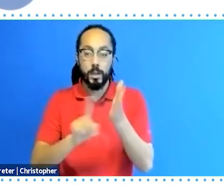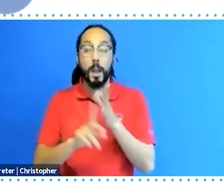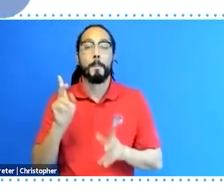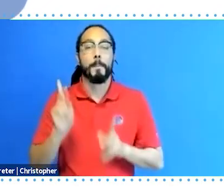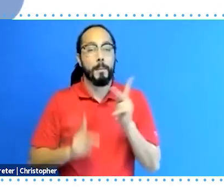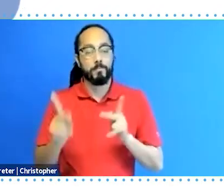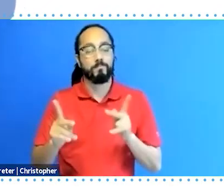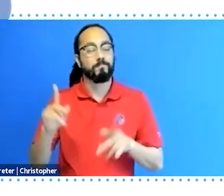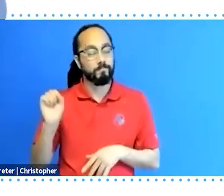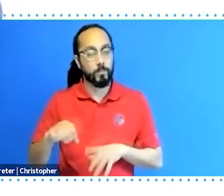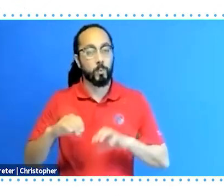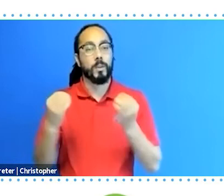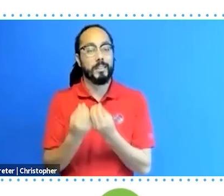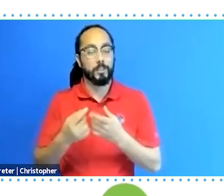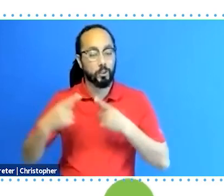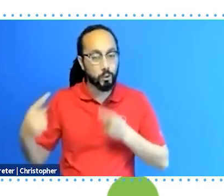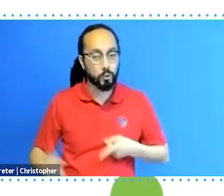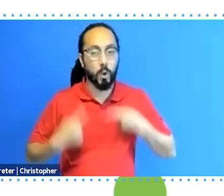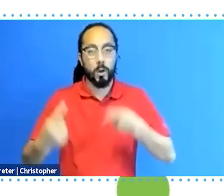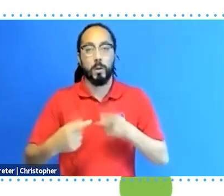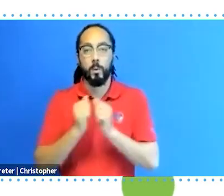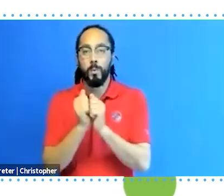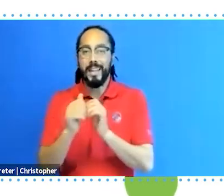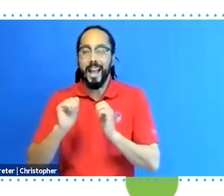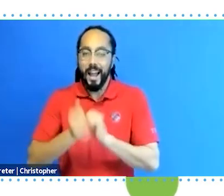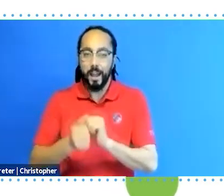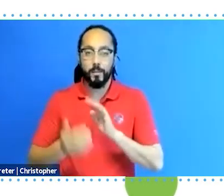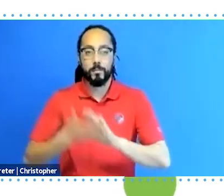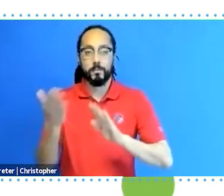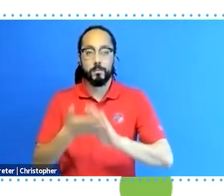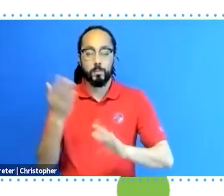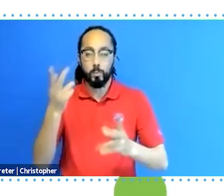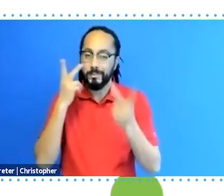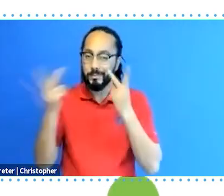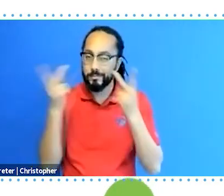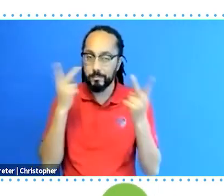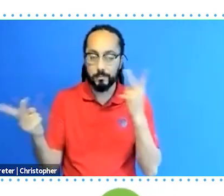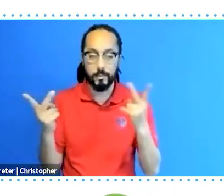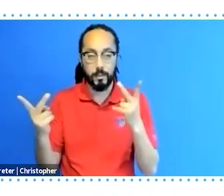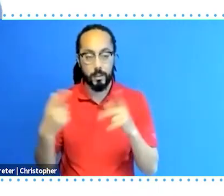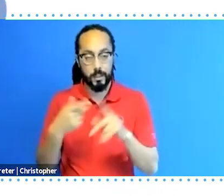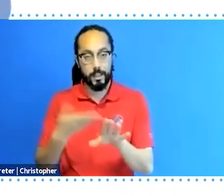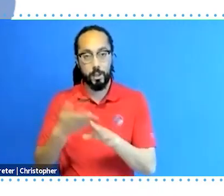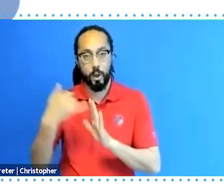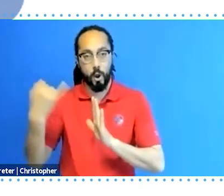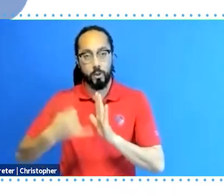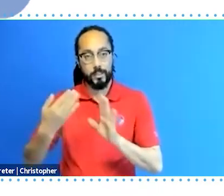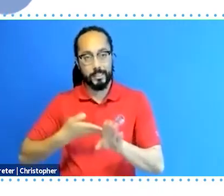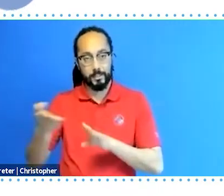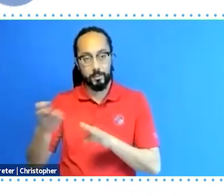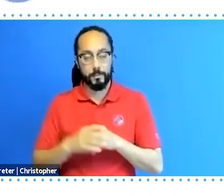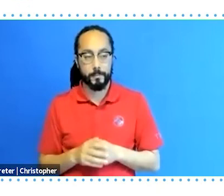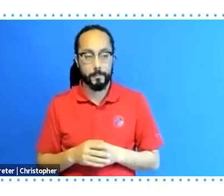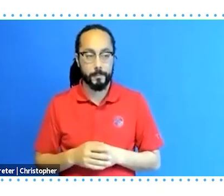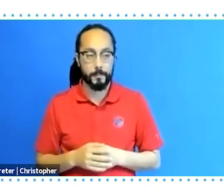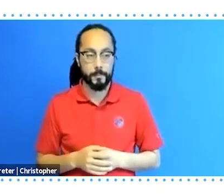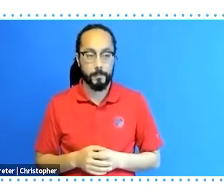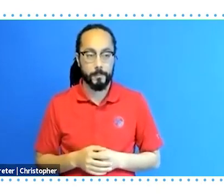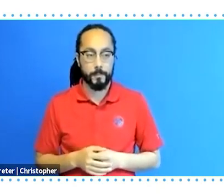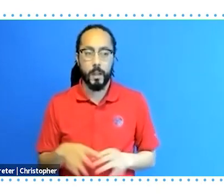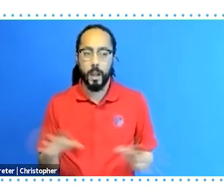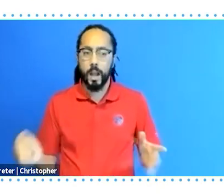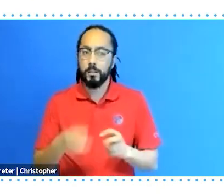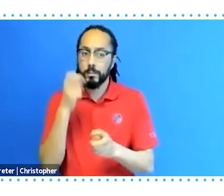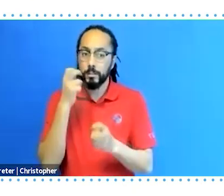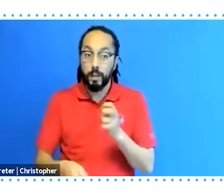We are seeing this come out, and we're hearing this throughout the sector. And it is difficult to say if we need to